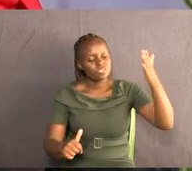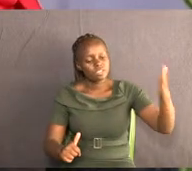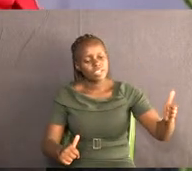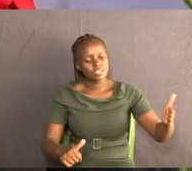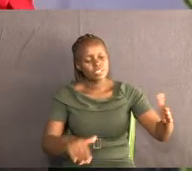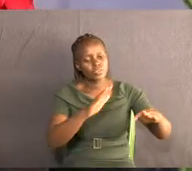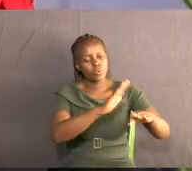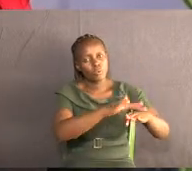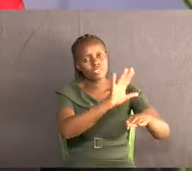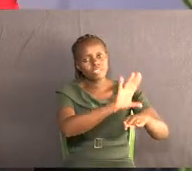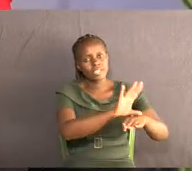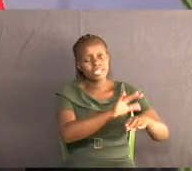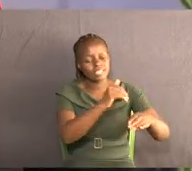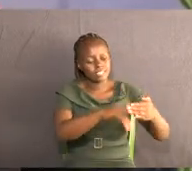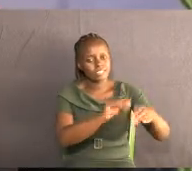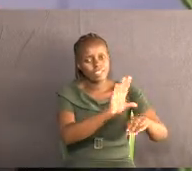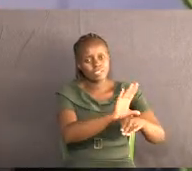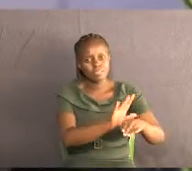right.